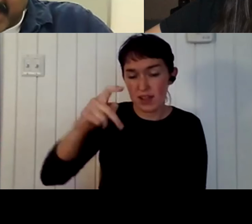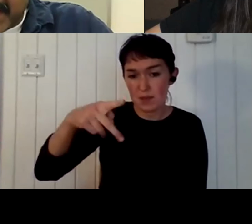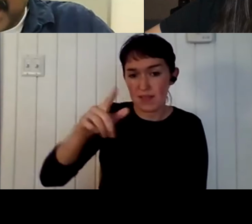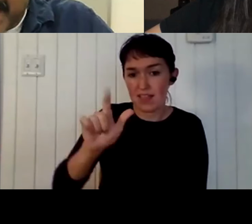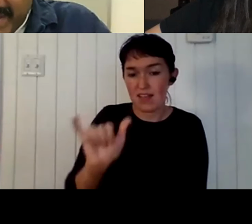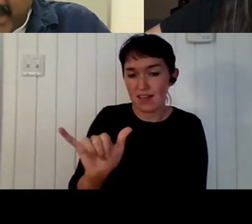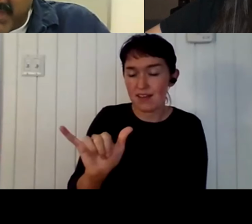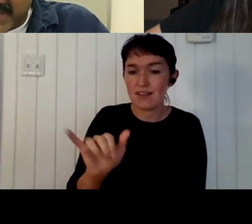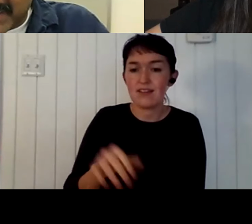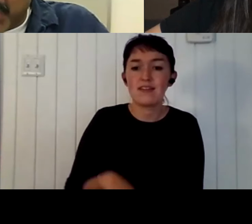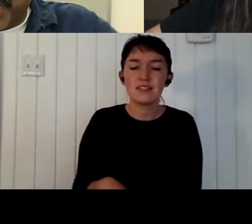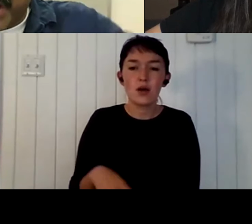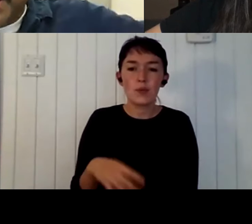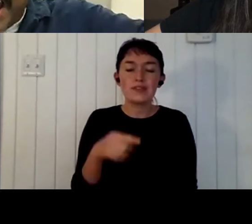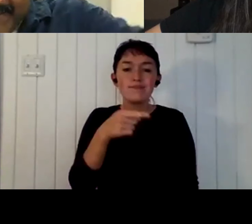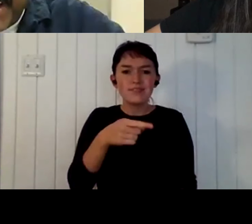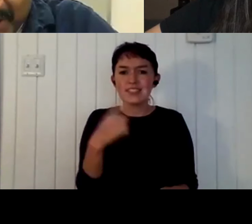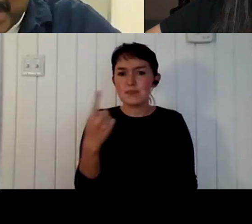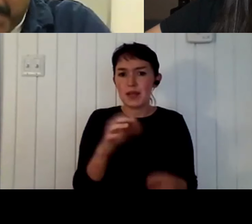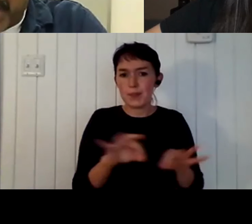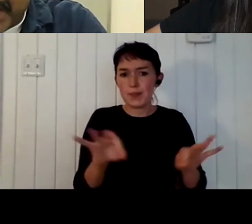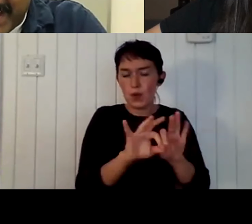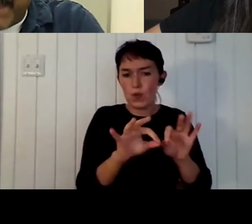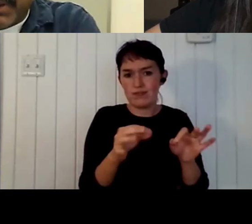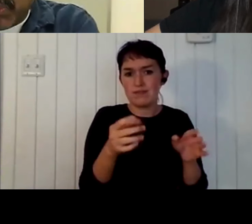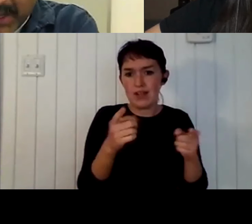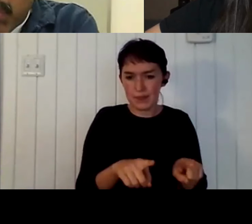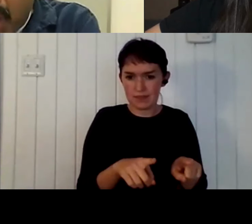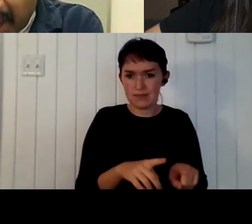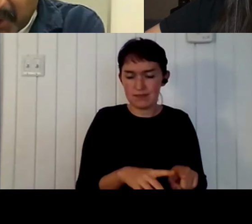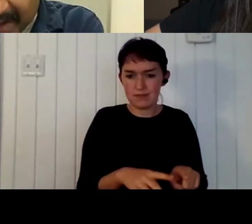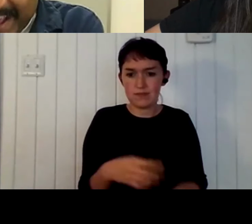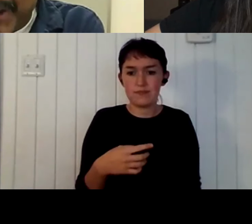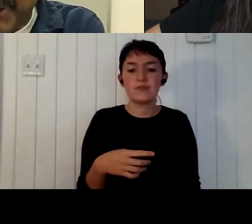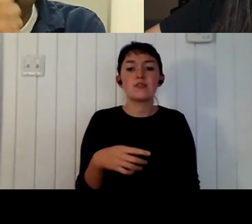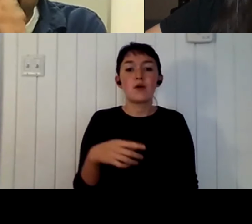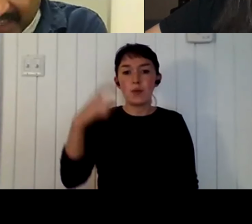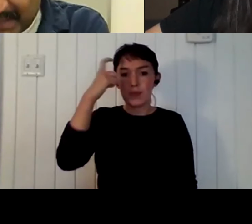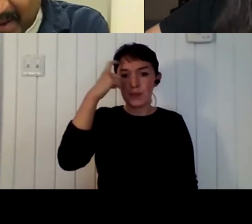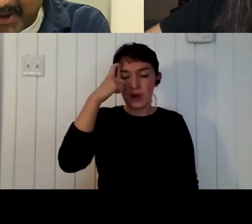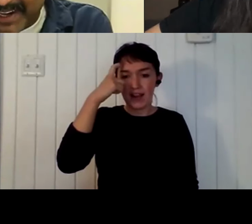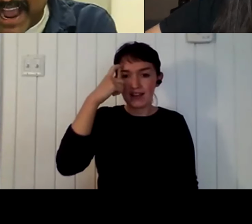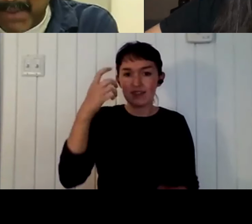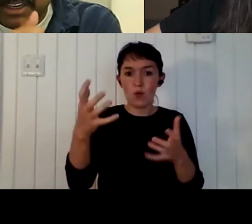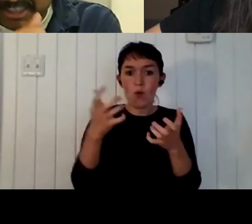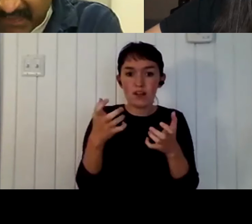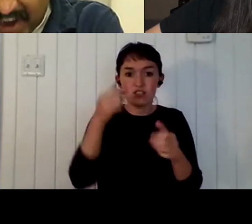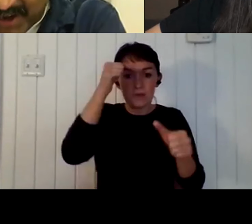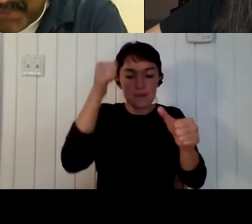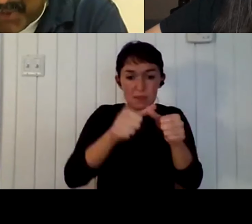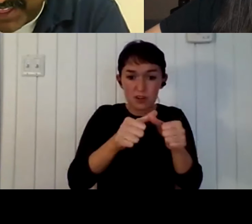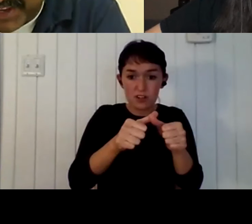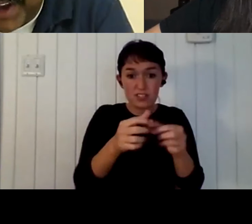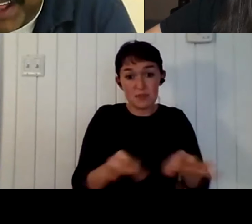happened, like think how adaptive this is in the world. A very important thing happened. We want you to nail this memory down because it's